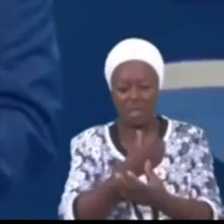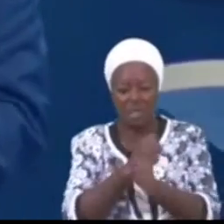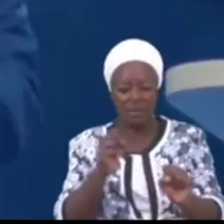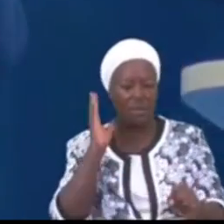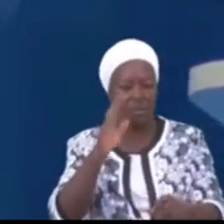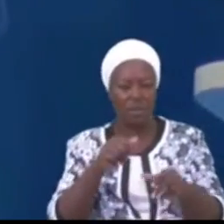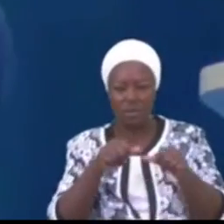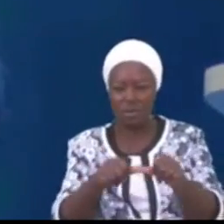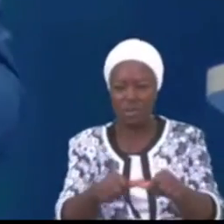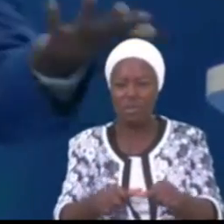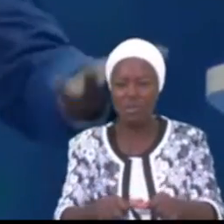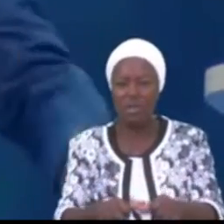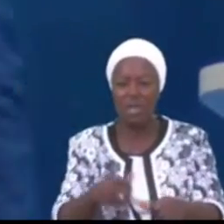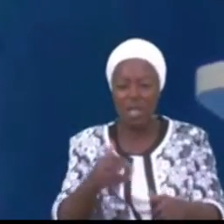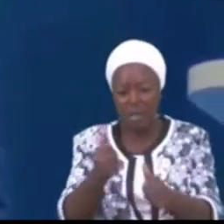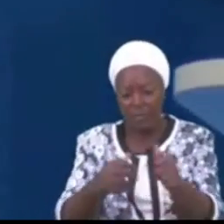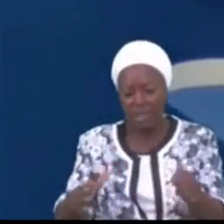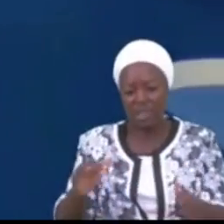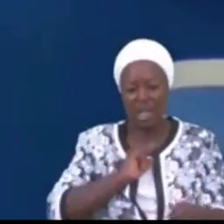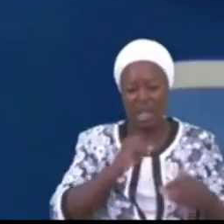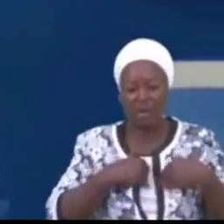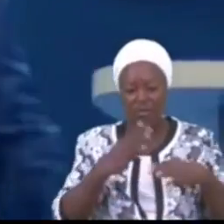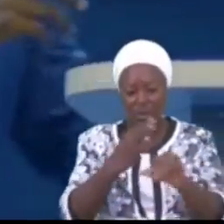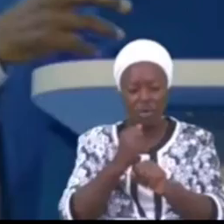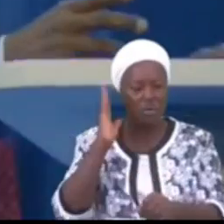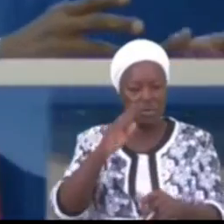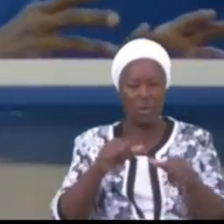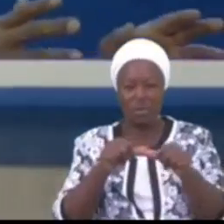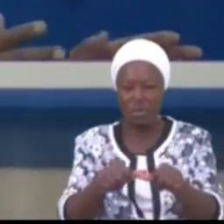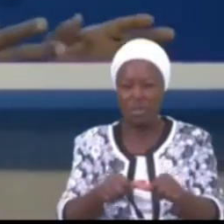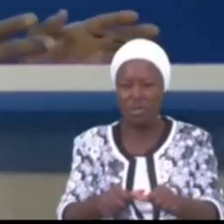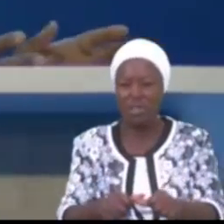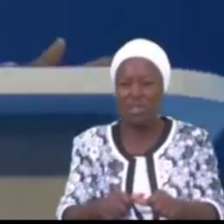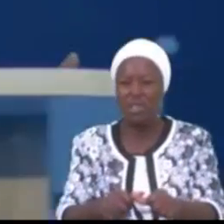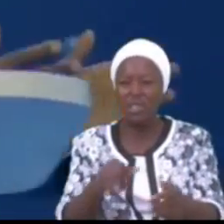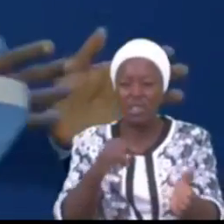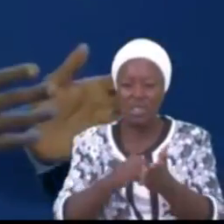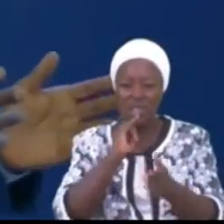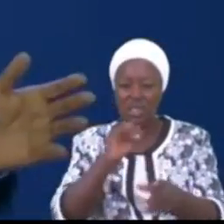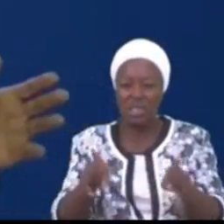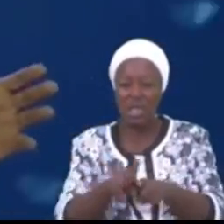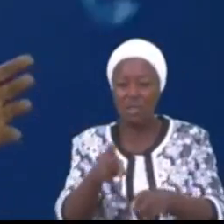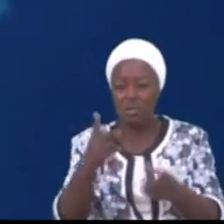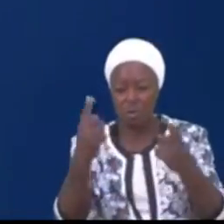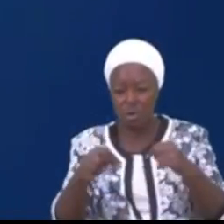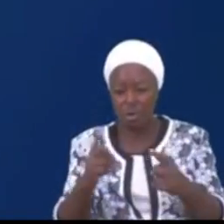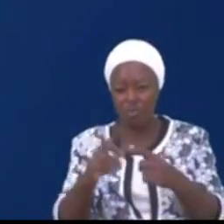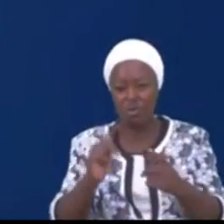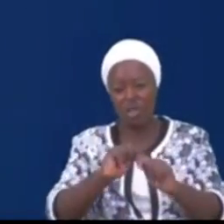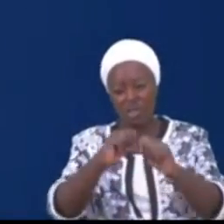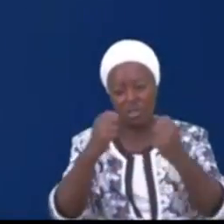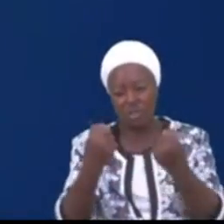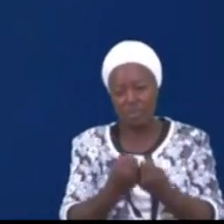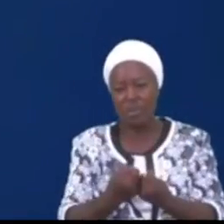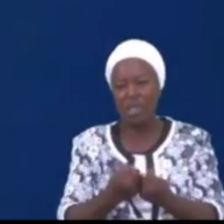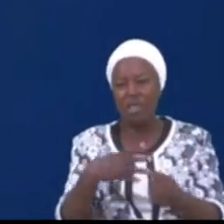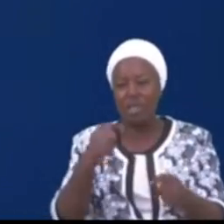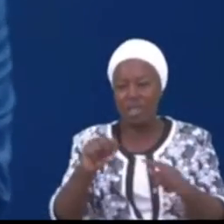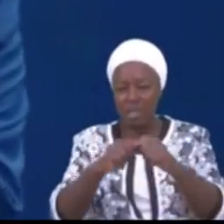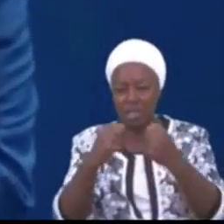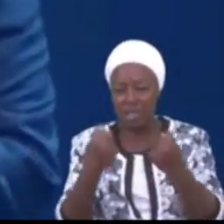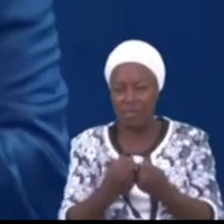will continue, everything I've got will continue. It's as you come to the team. The team,